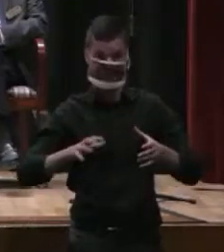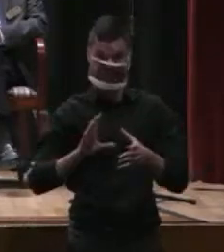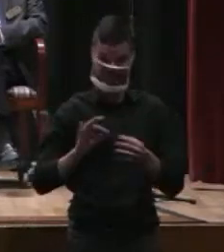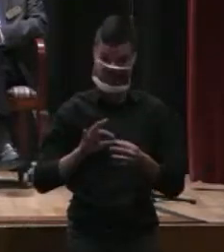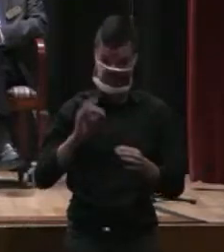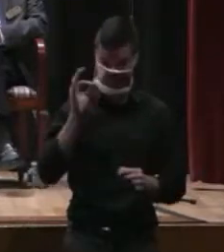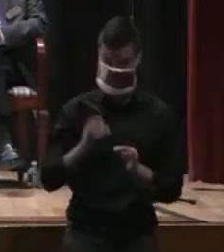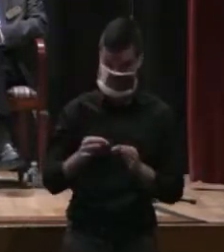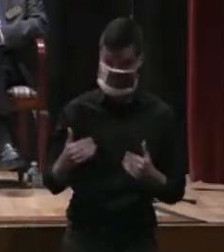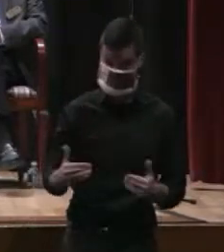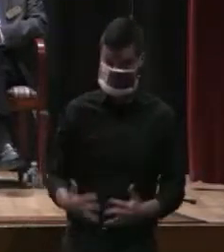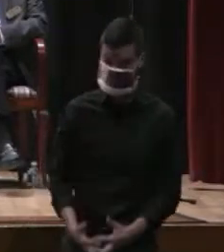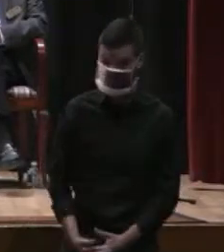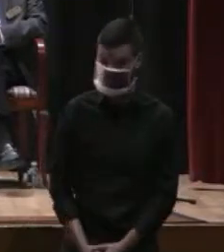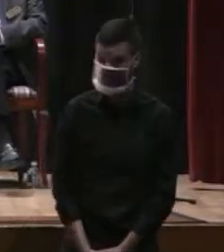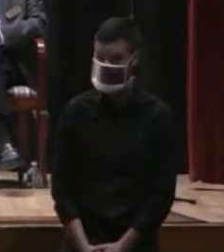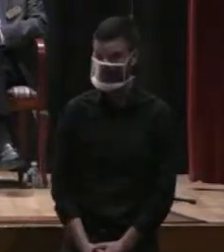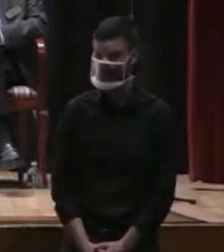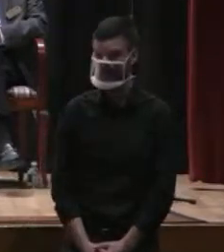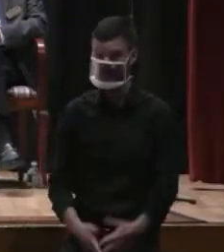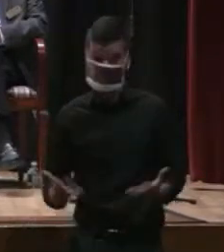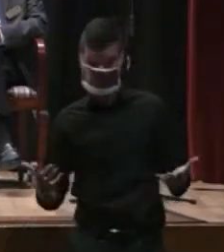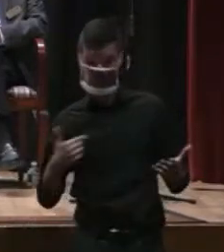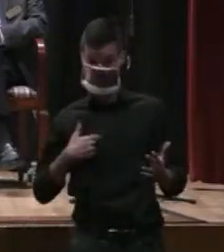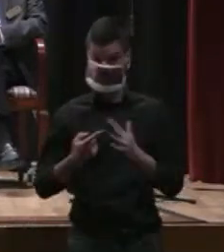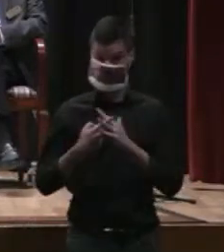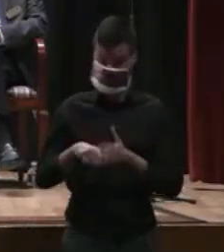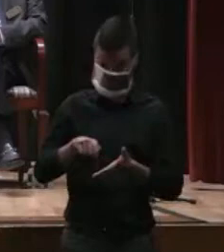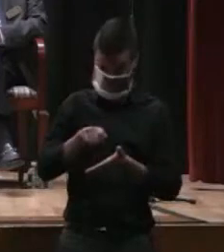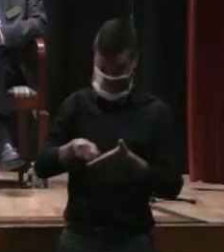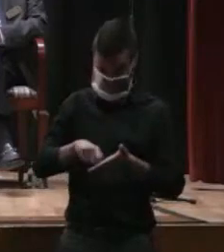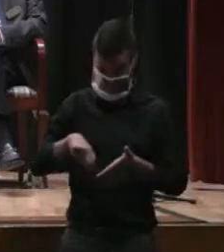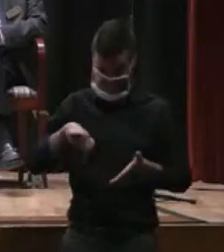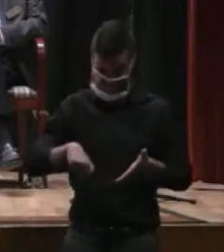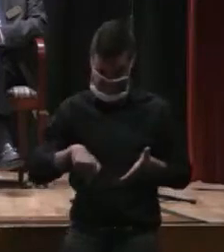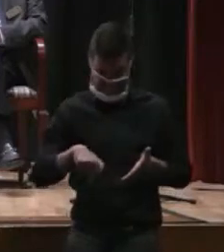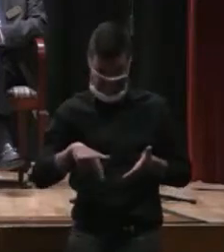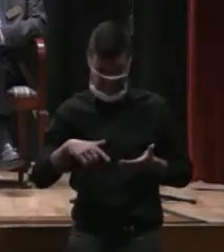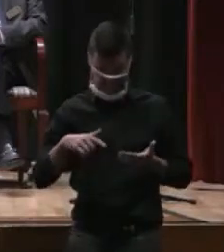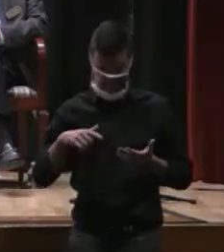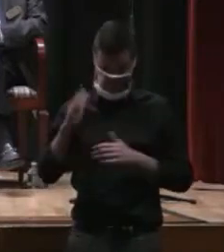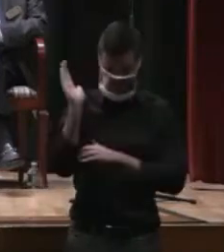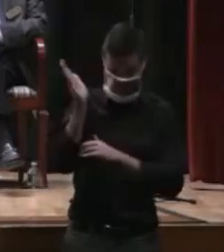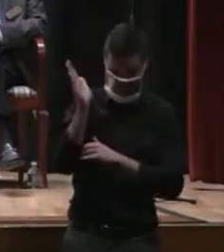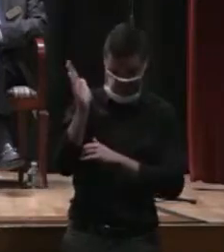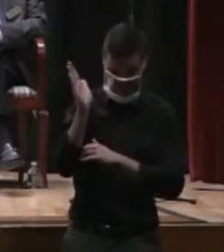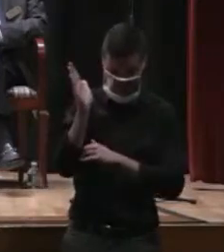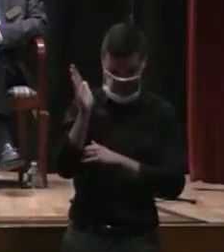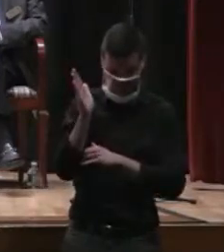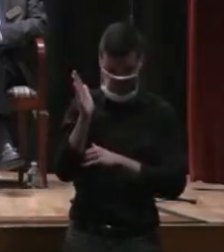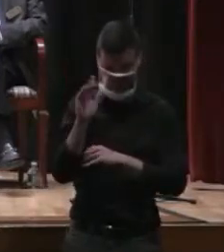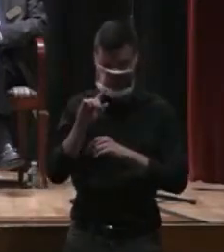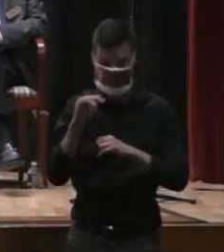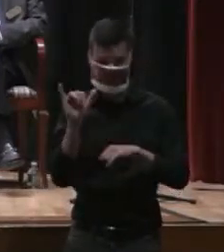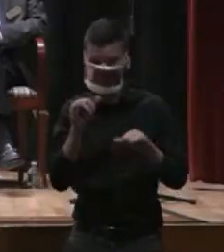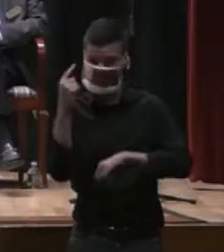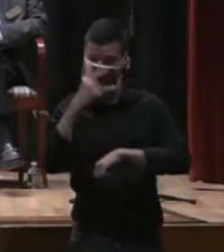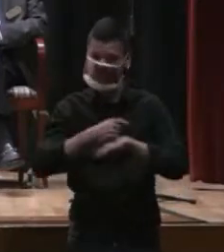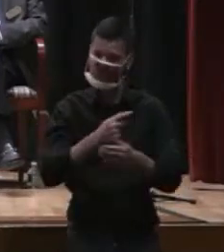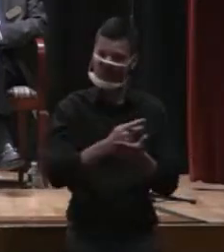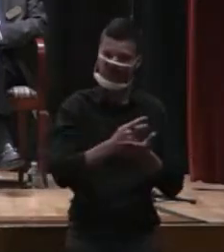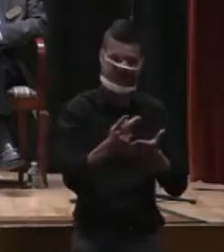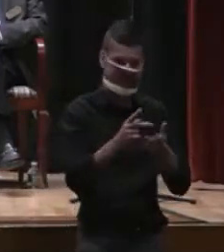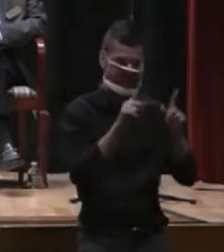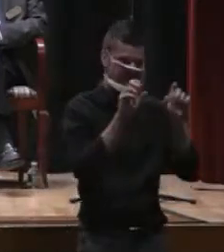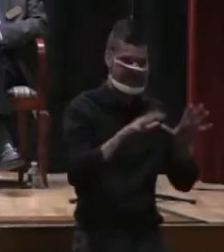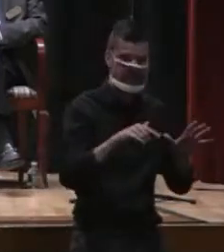huh? In fact, I started writing this speech in my head on days when I'd fail an exam. As I drove home, listening